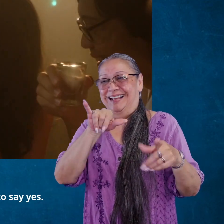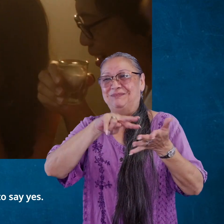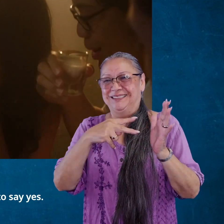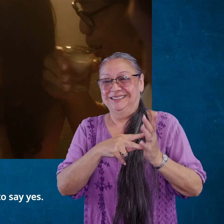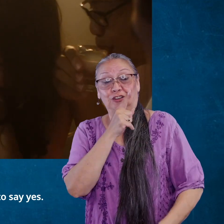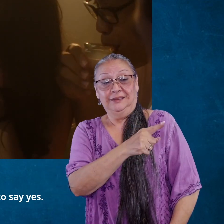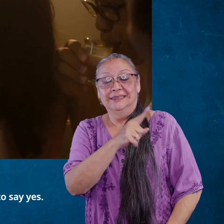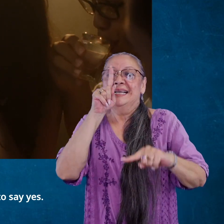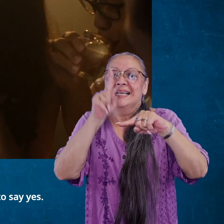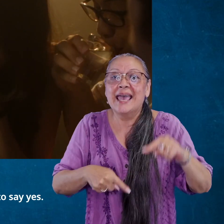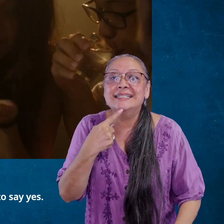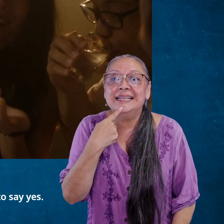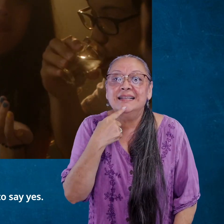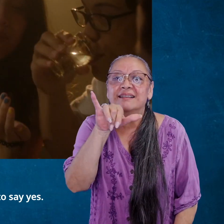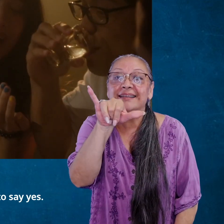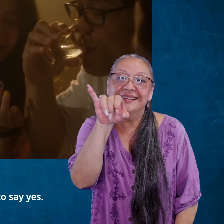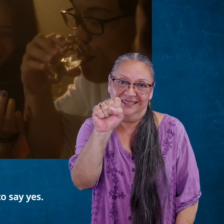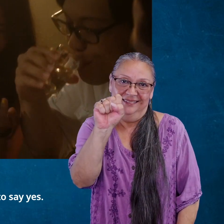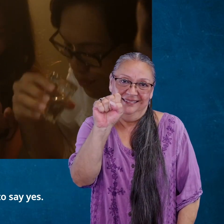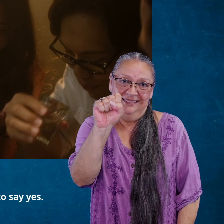she is not able to say yes.